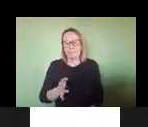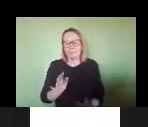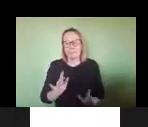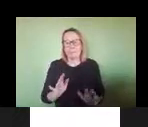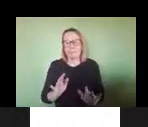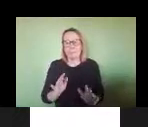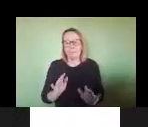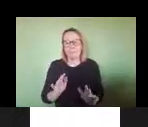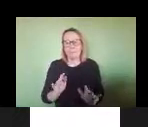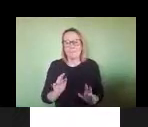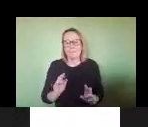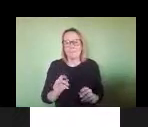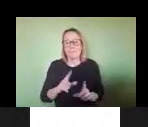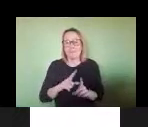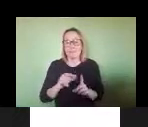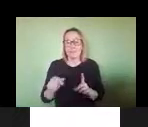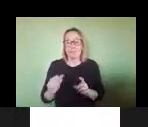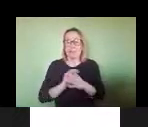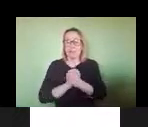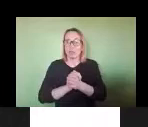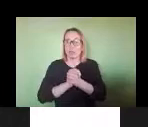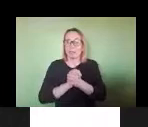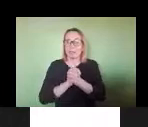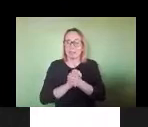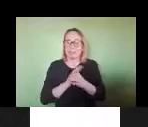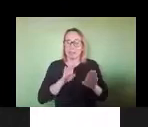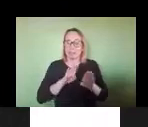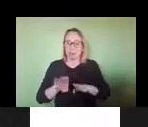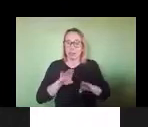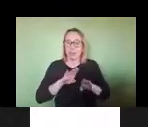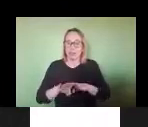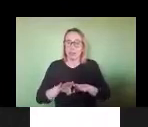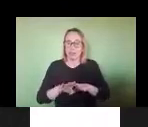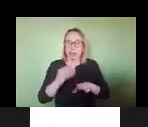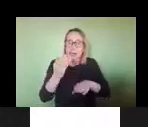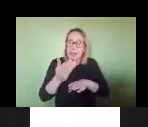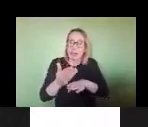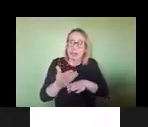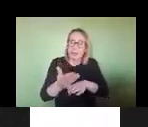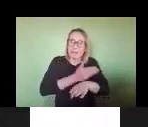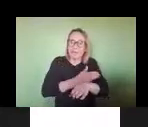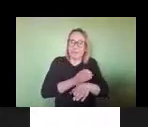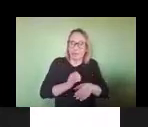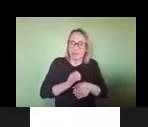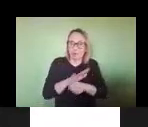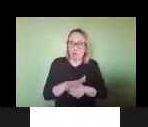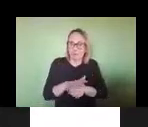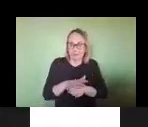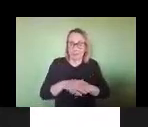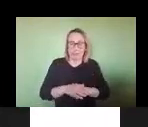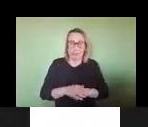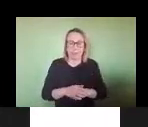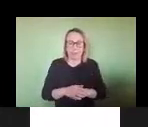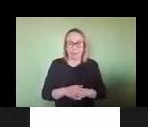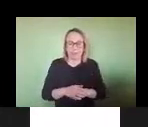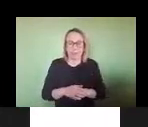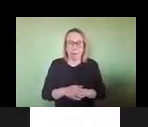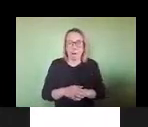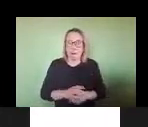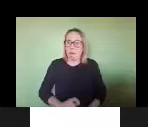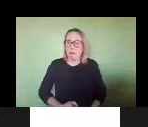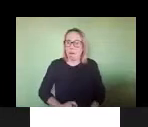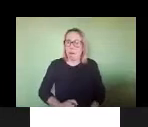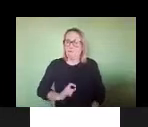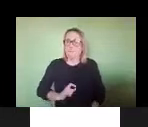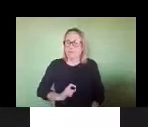the Digital Champions training. So I did prior to the pandemic. And that's sort of, I built my confidence